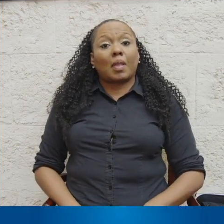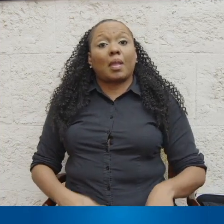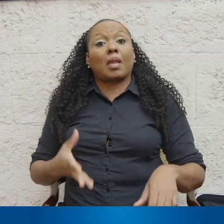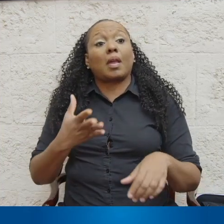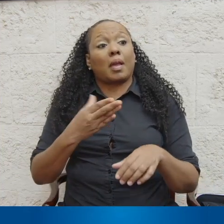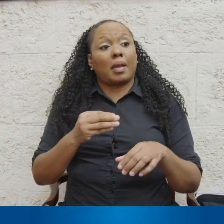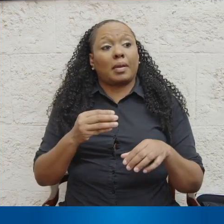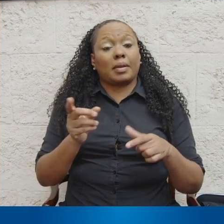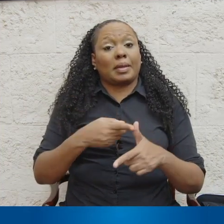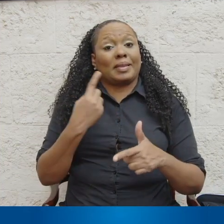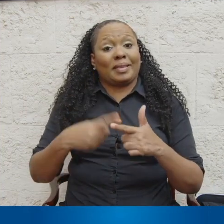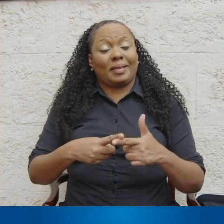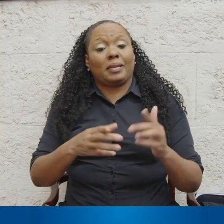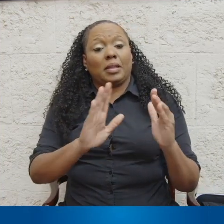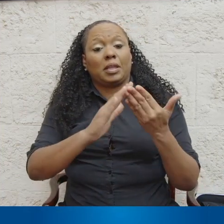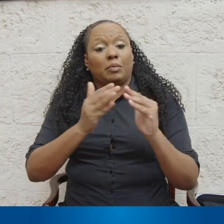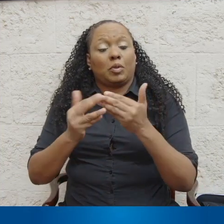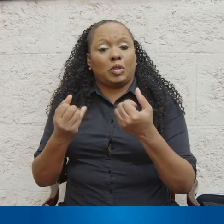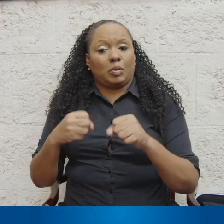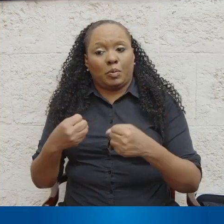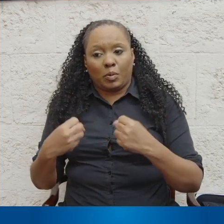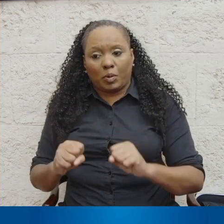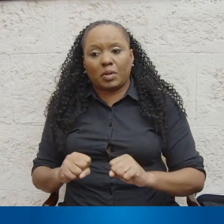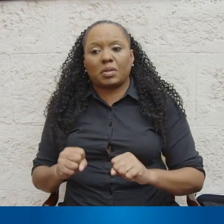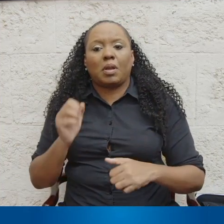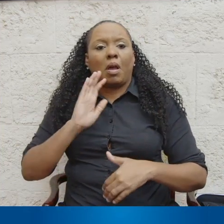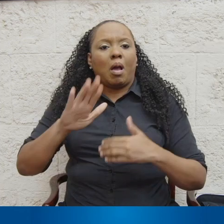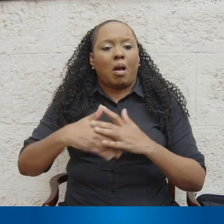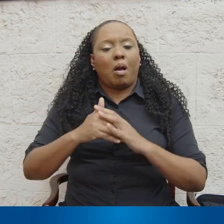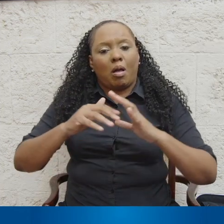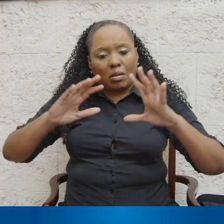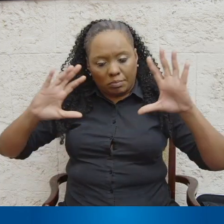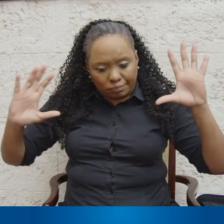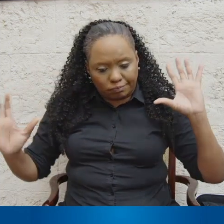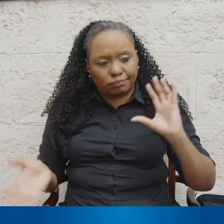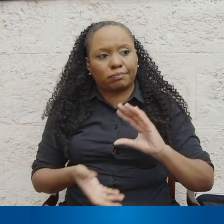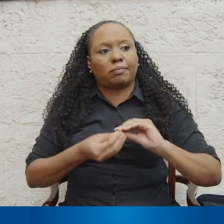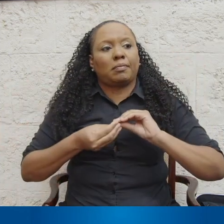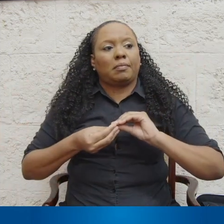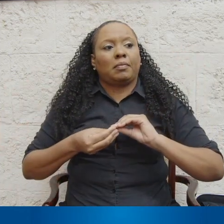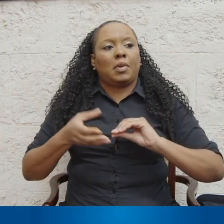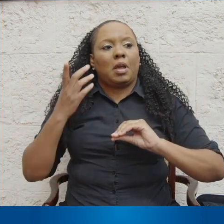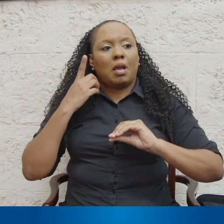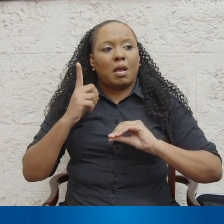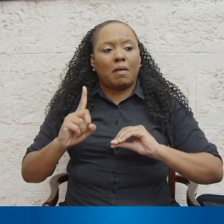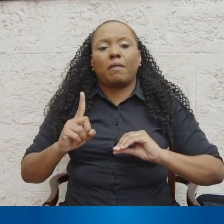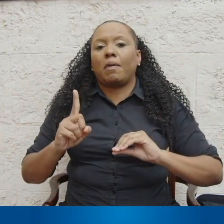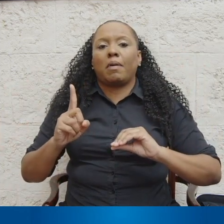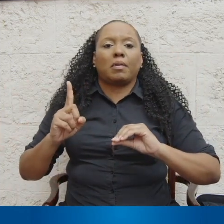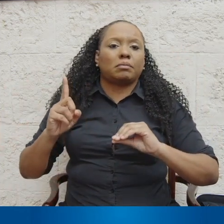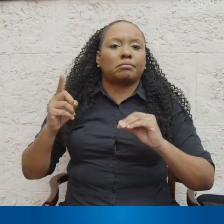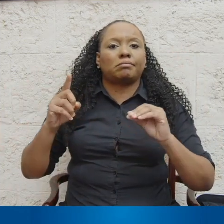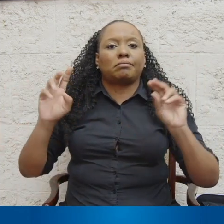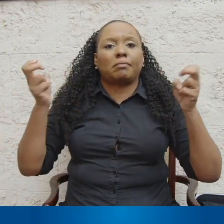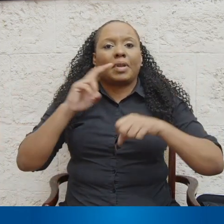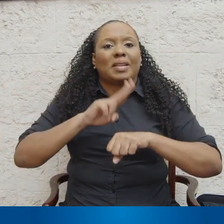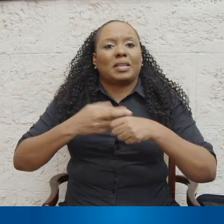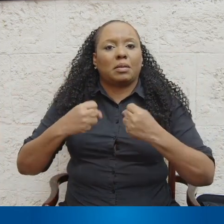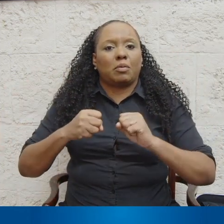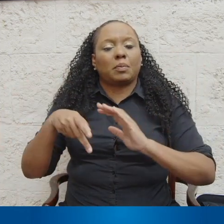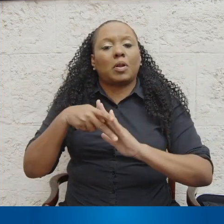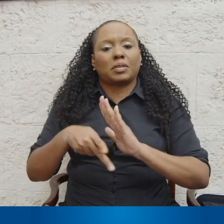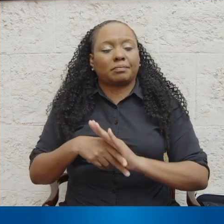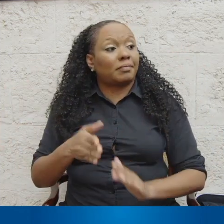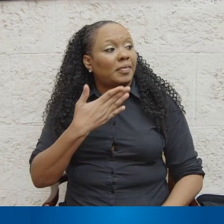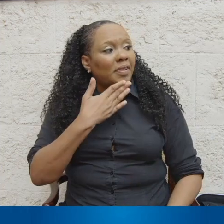will be used to help guide the process in terms of what we're doing with the national sports policy. Thank you very much,